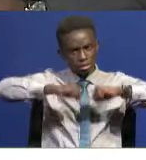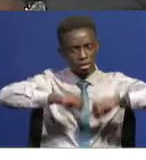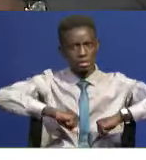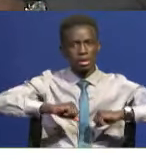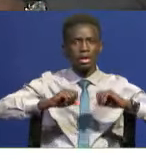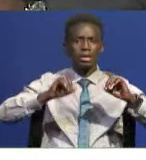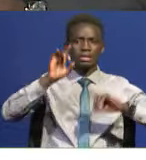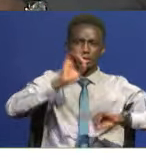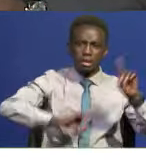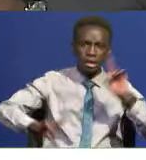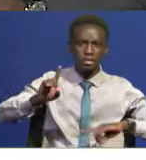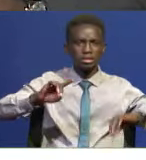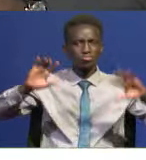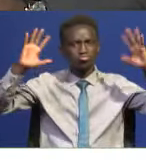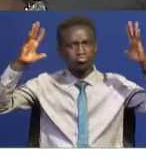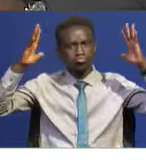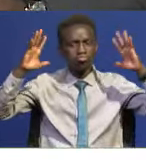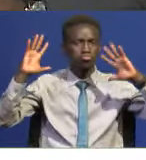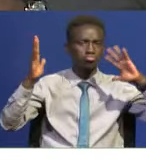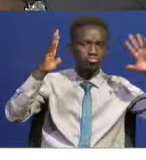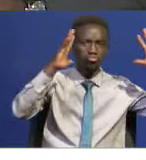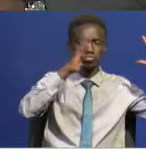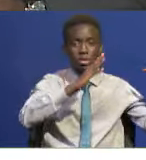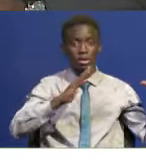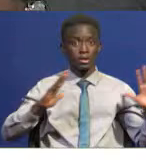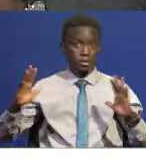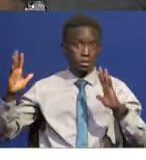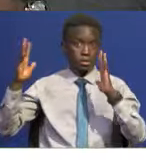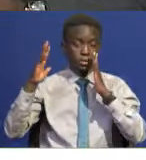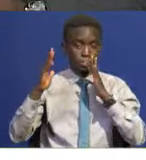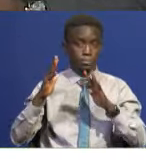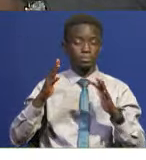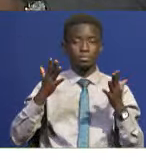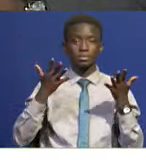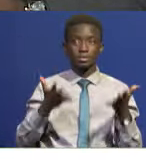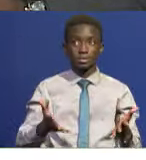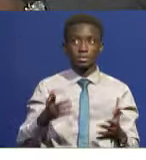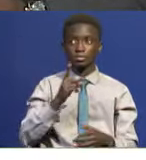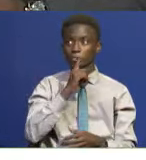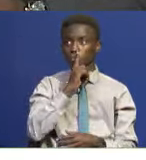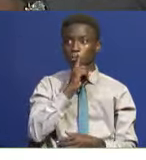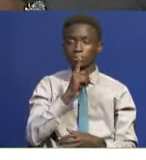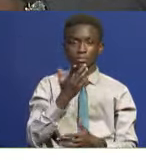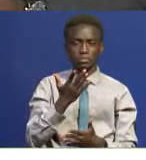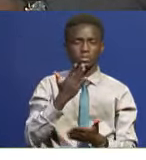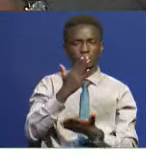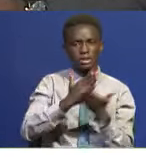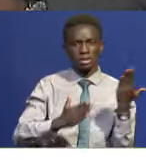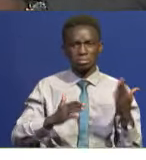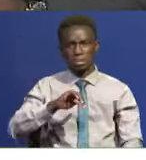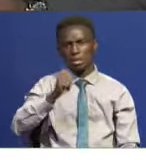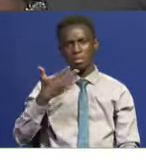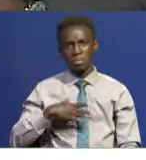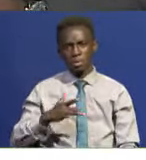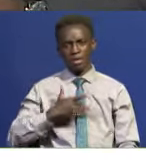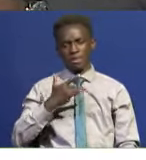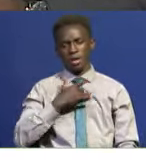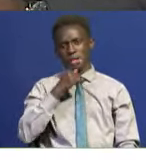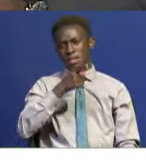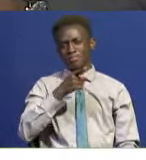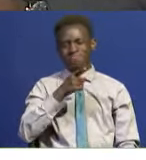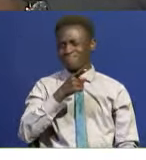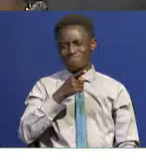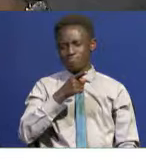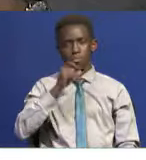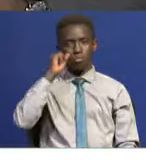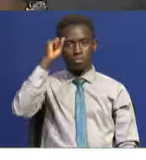the governor's decision to seek legal redress alleging political machinations. Others were, however, of the view that she